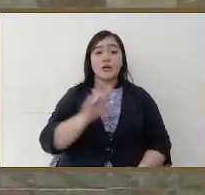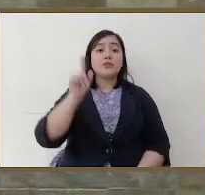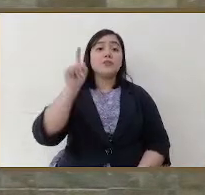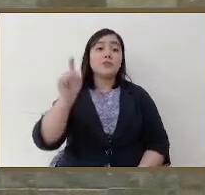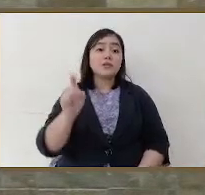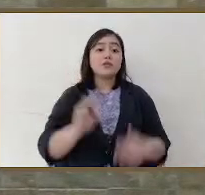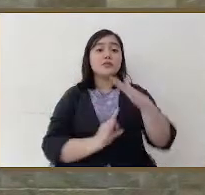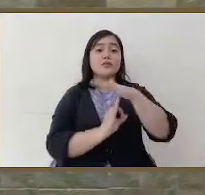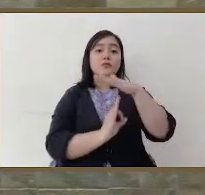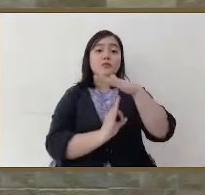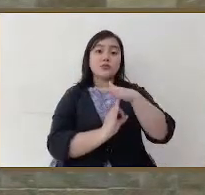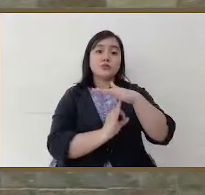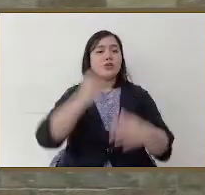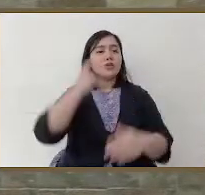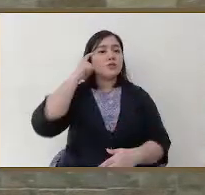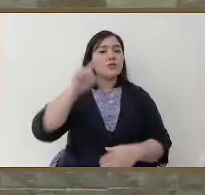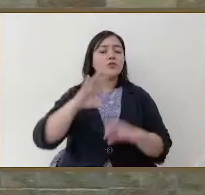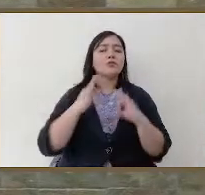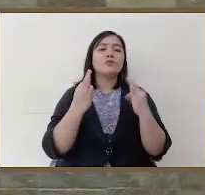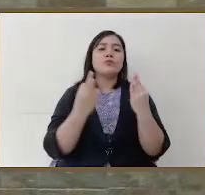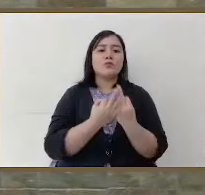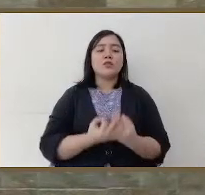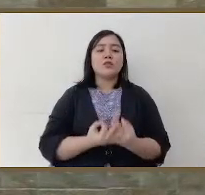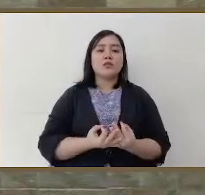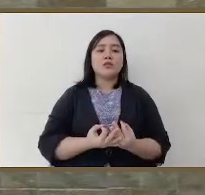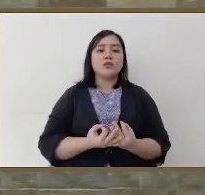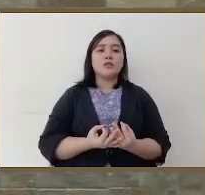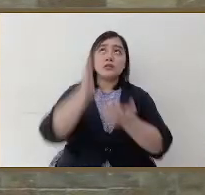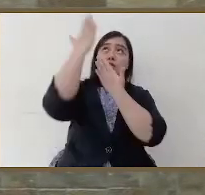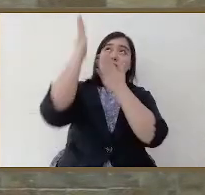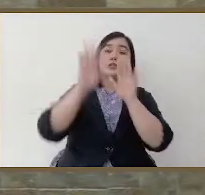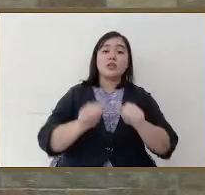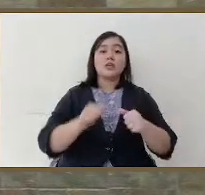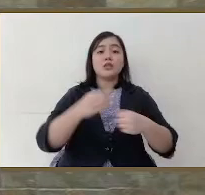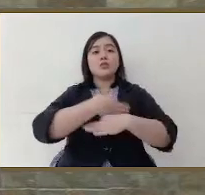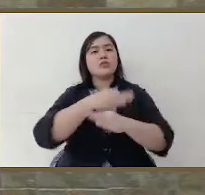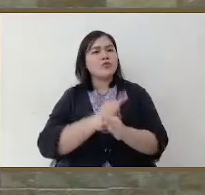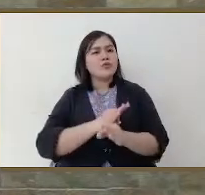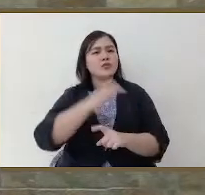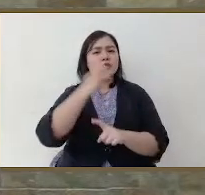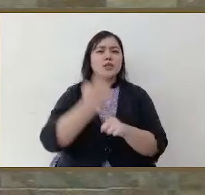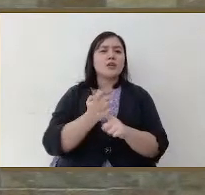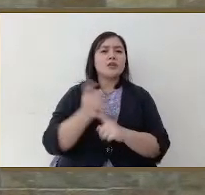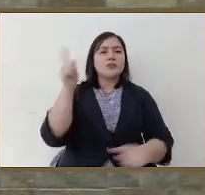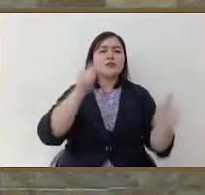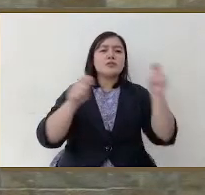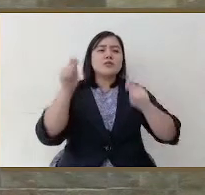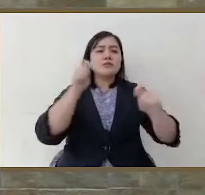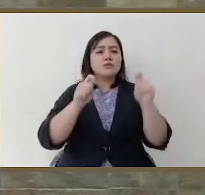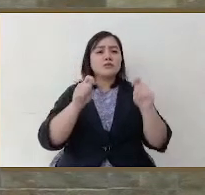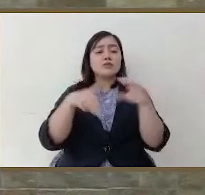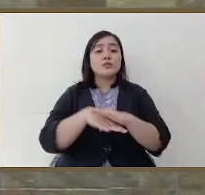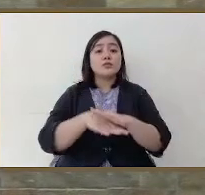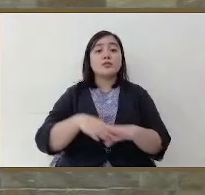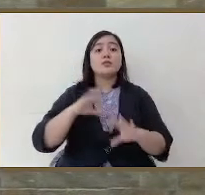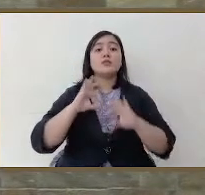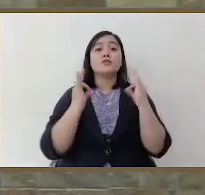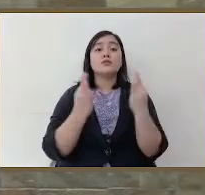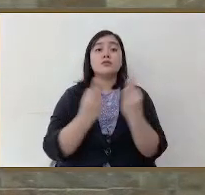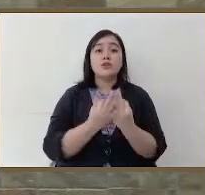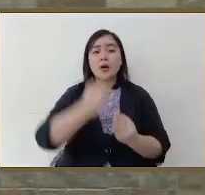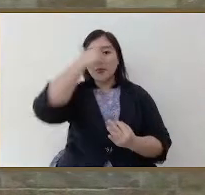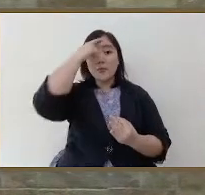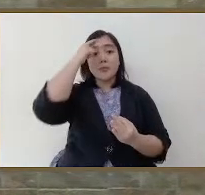family. God can fix every trouble in the family because He was the one who created the family. Siya ang napasimuno